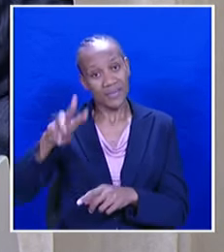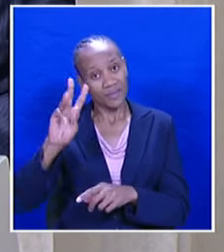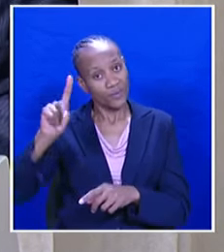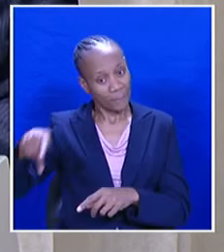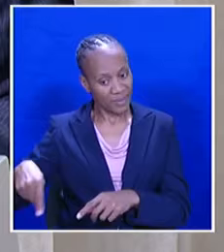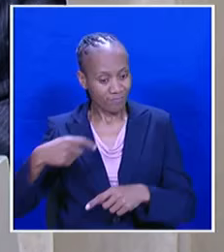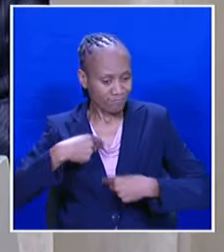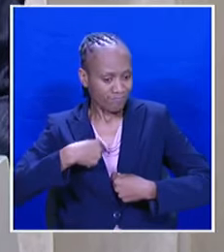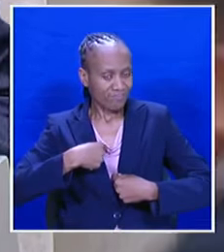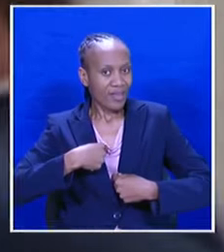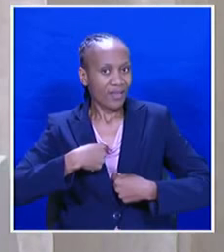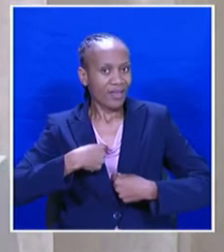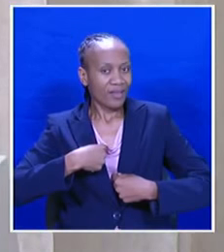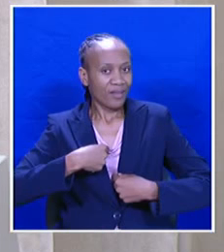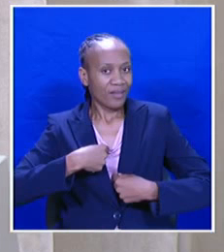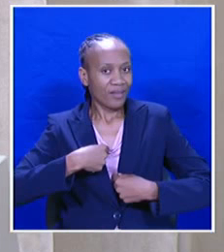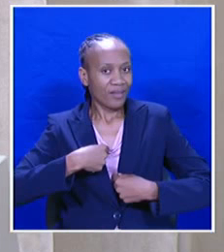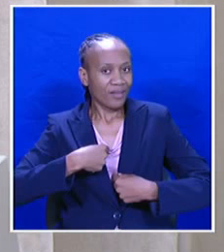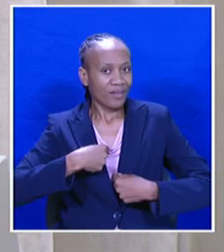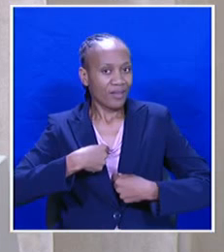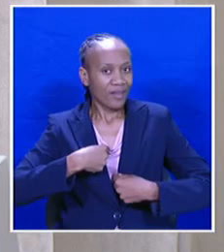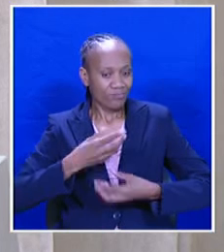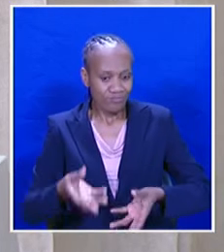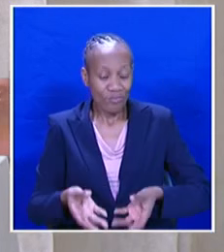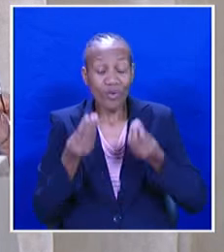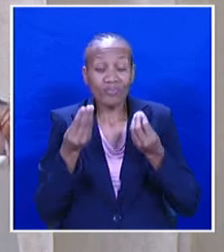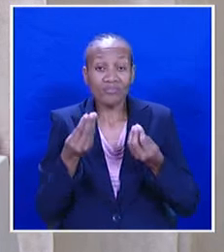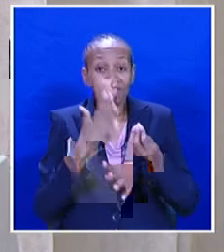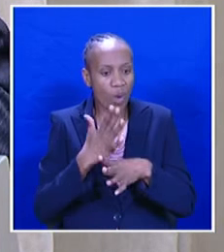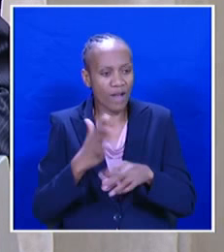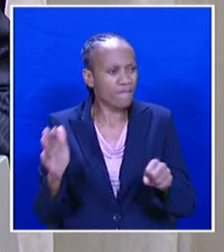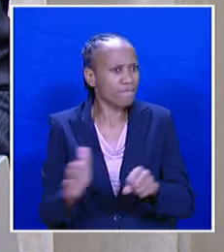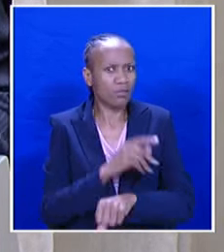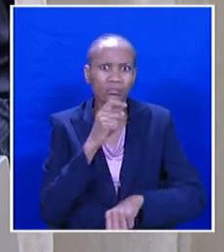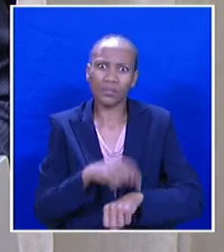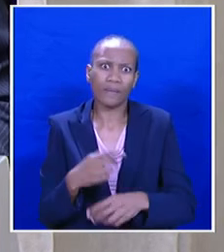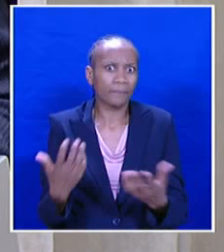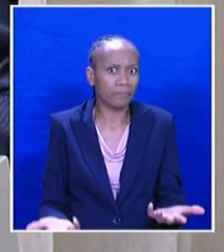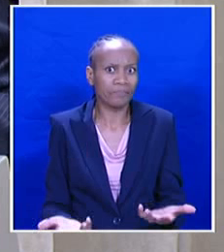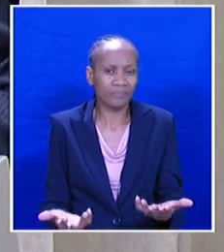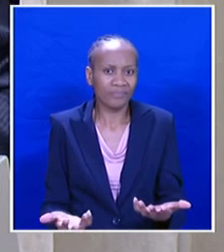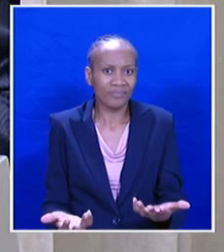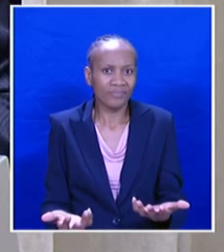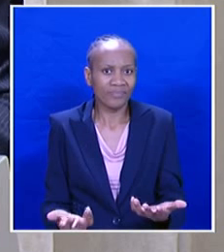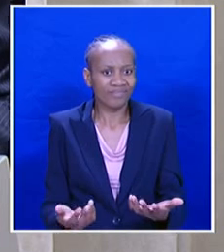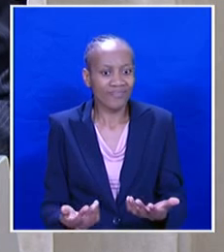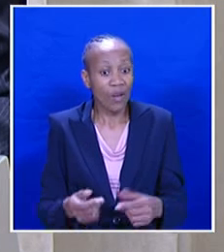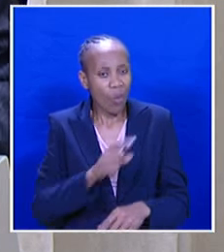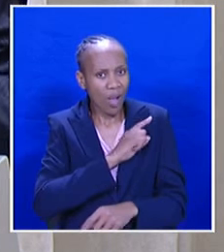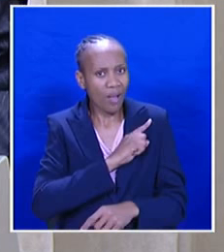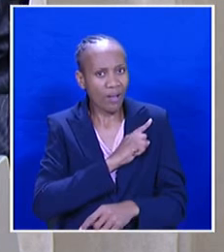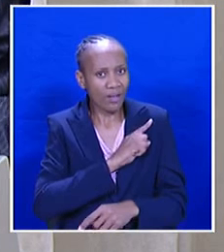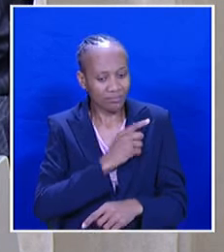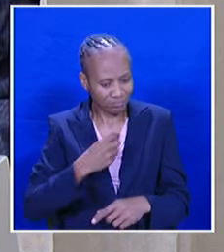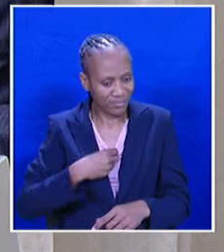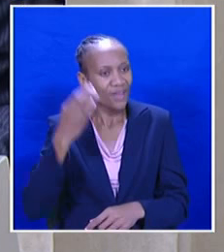able to gain this job because I got used to the world of work and